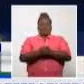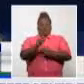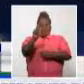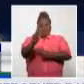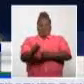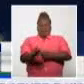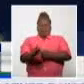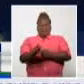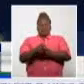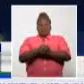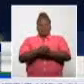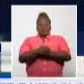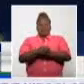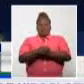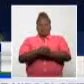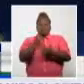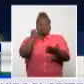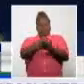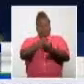our country.